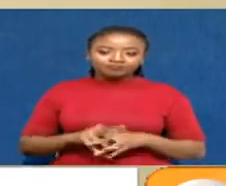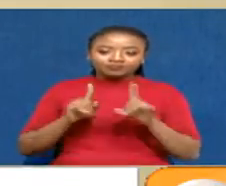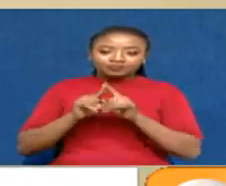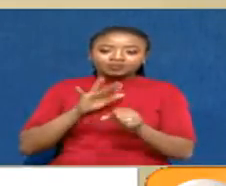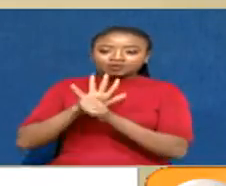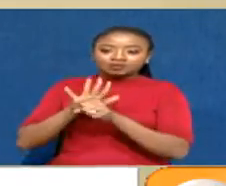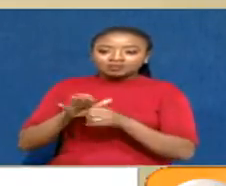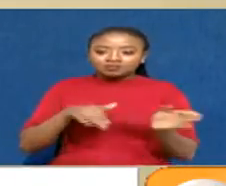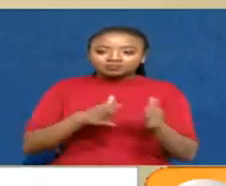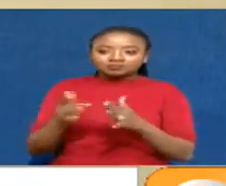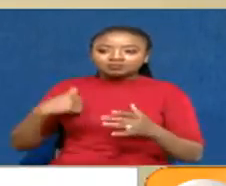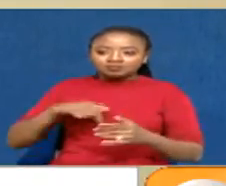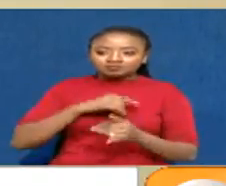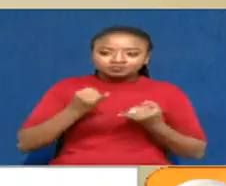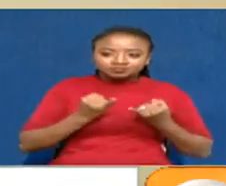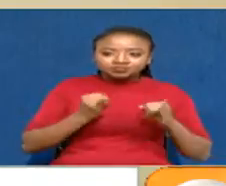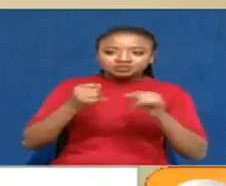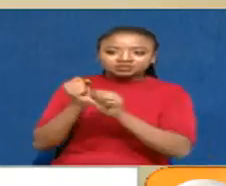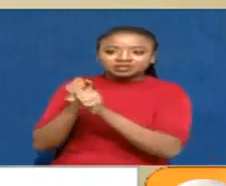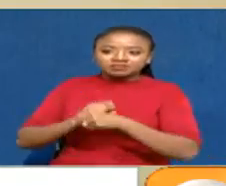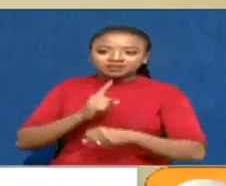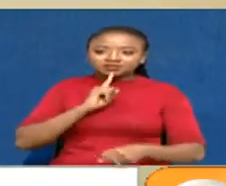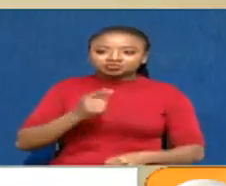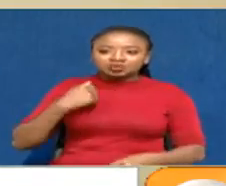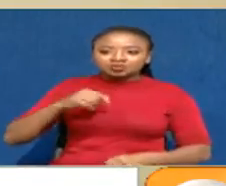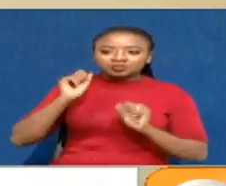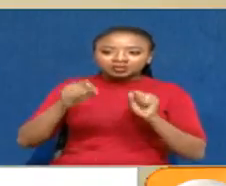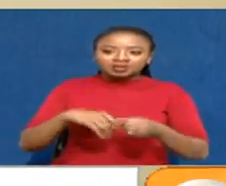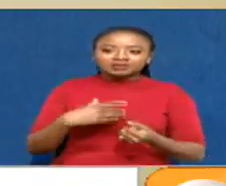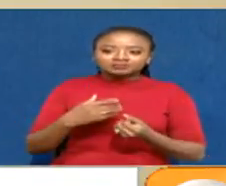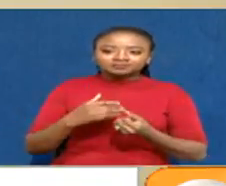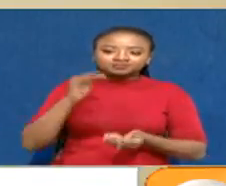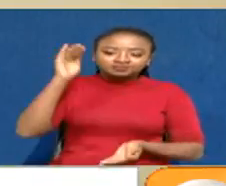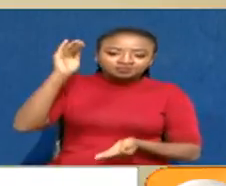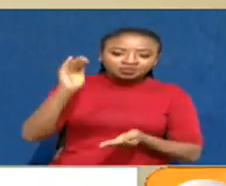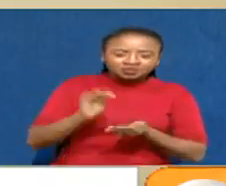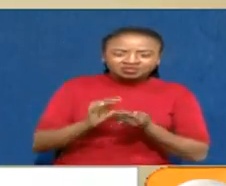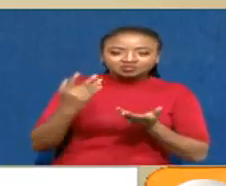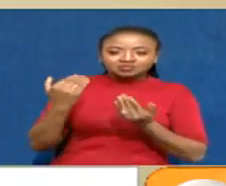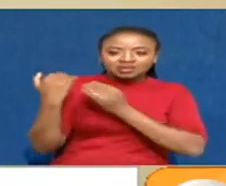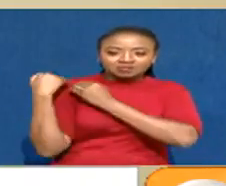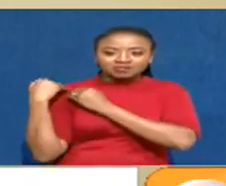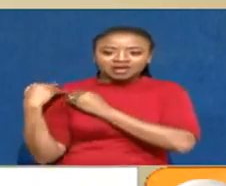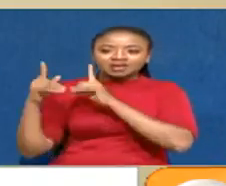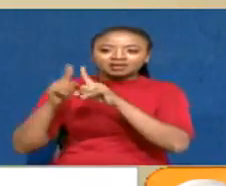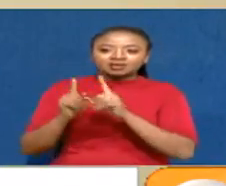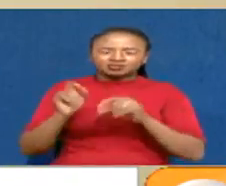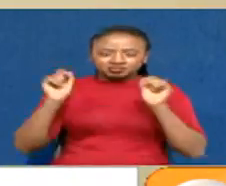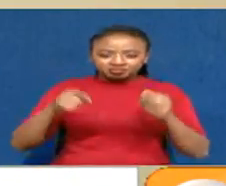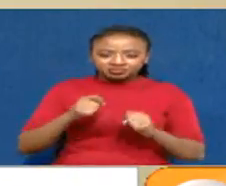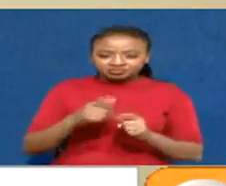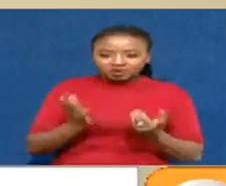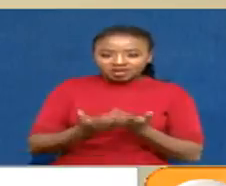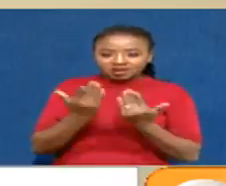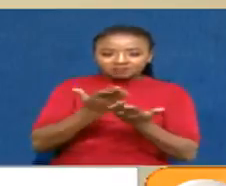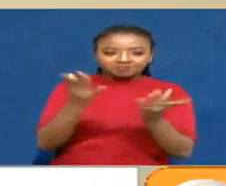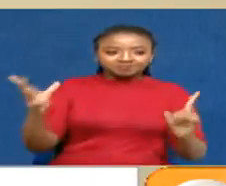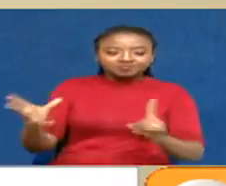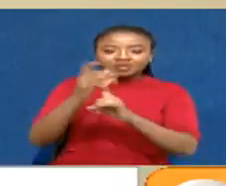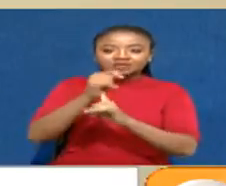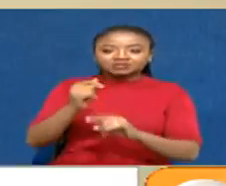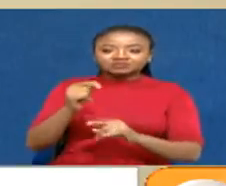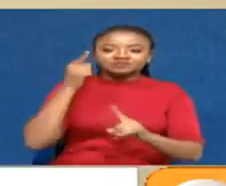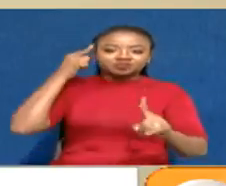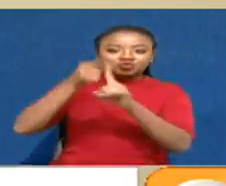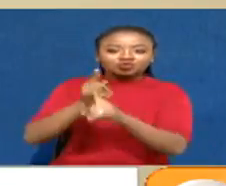in many ways, you try and make sure that we can reduce the burden and be able to hopefully help them achieve the goals that they have.